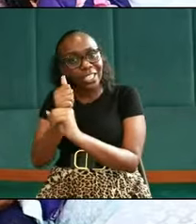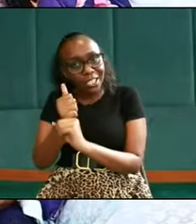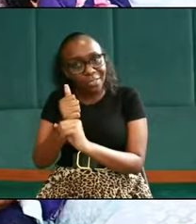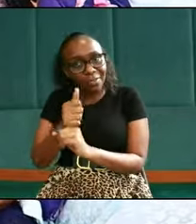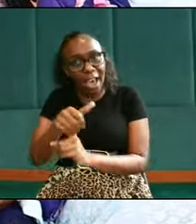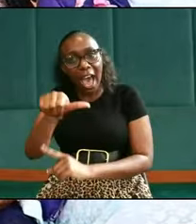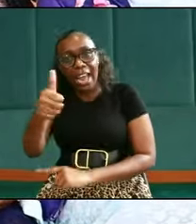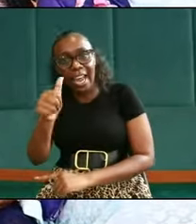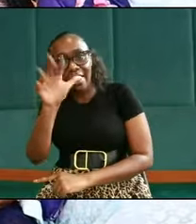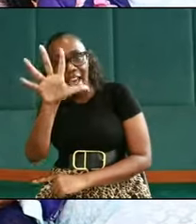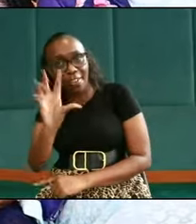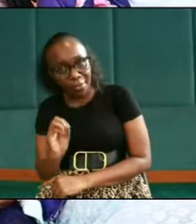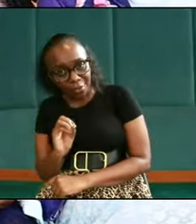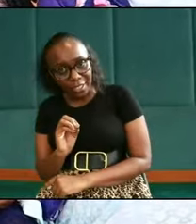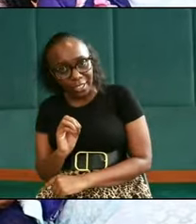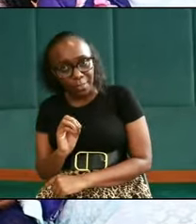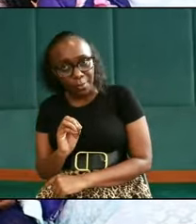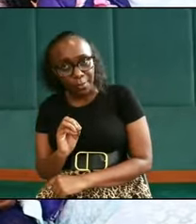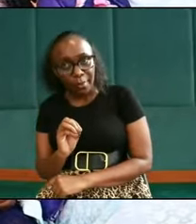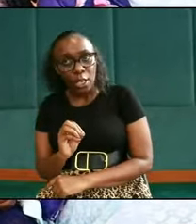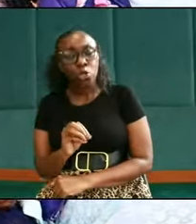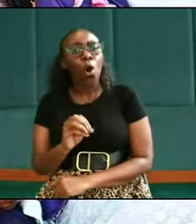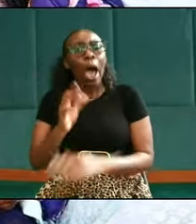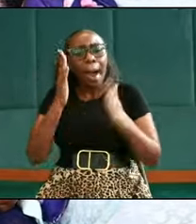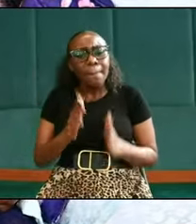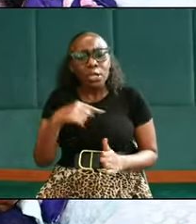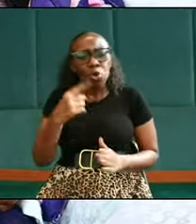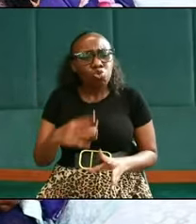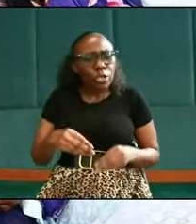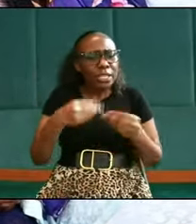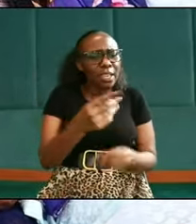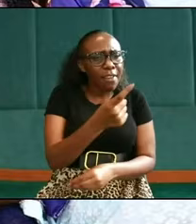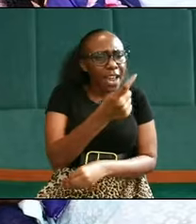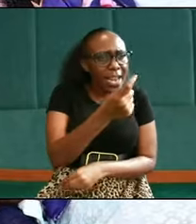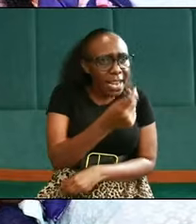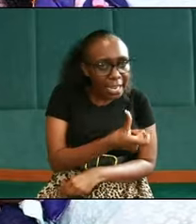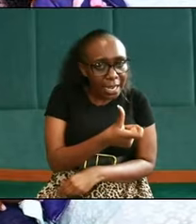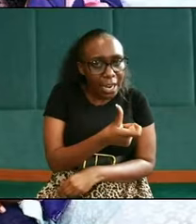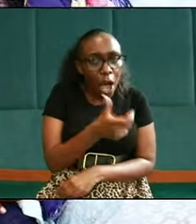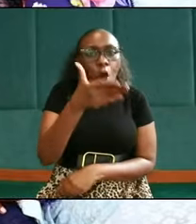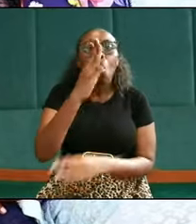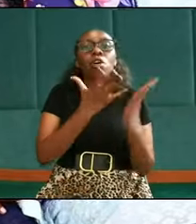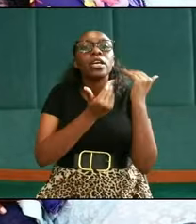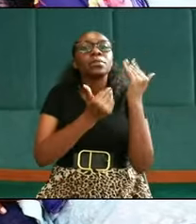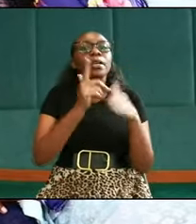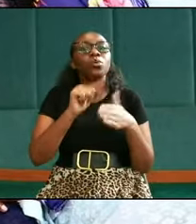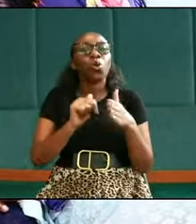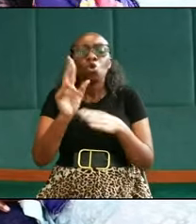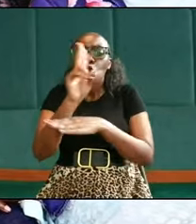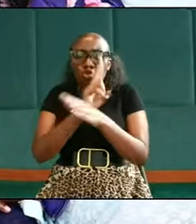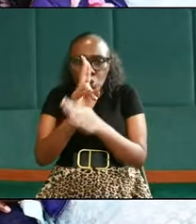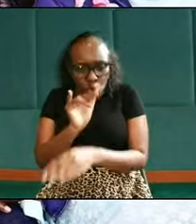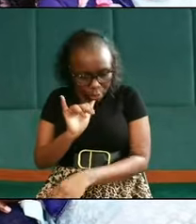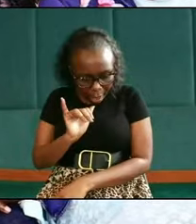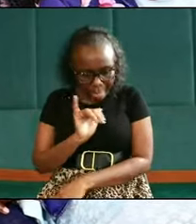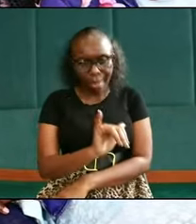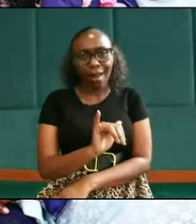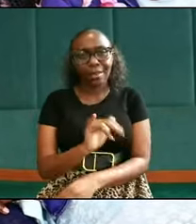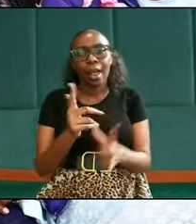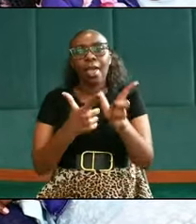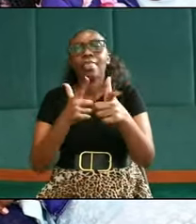50. To whom little is given, God expects you to use it so that you are able